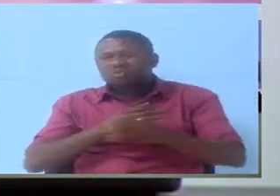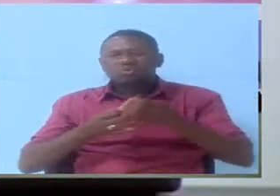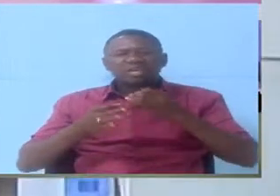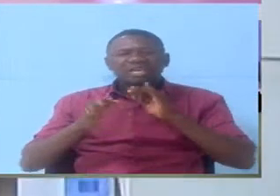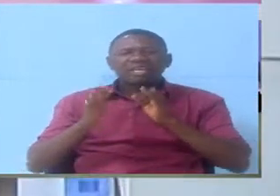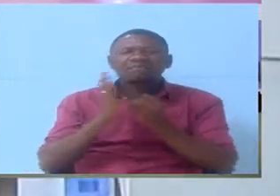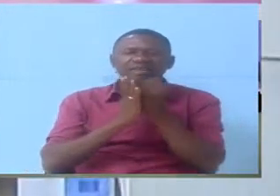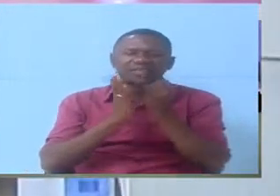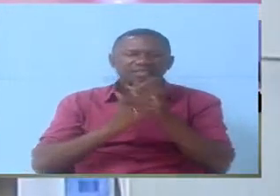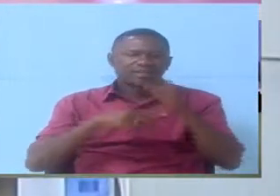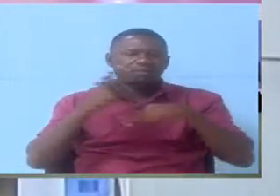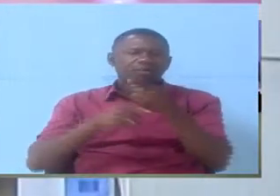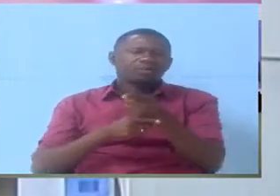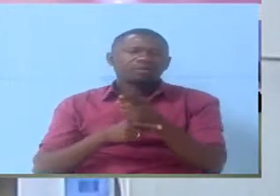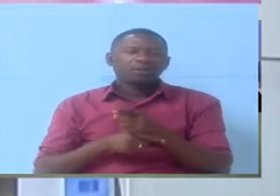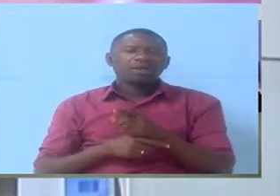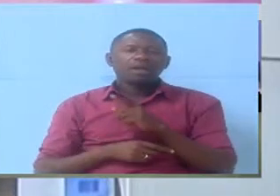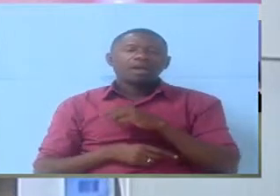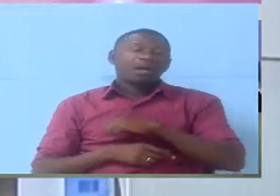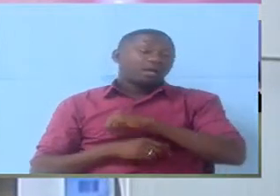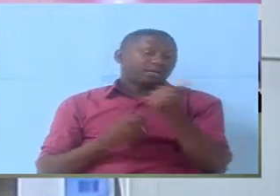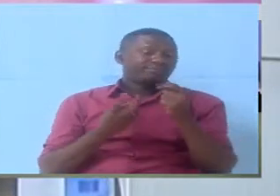he was not telling me to stop.